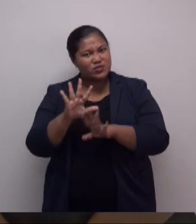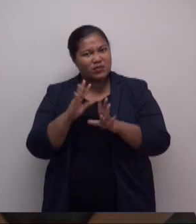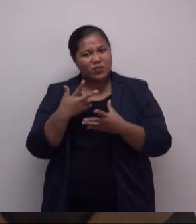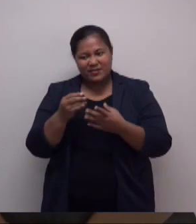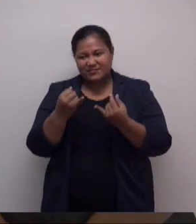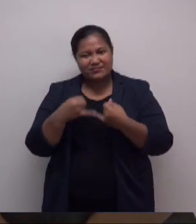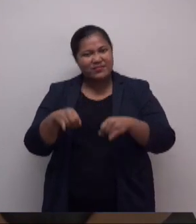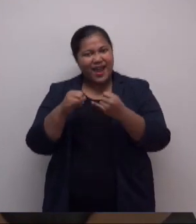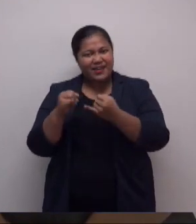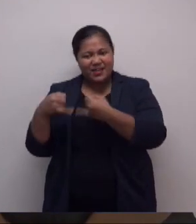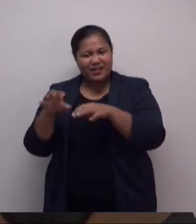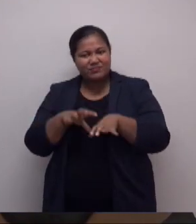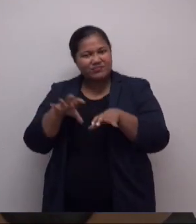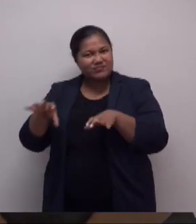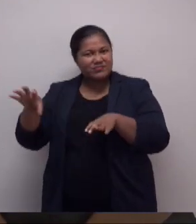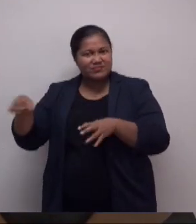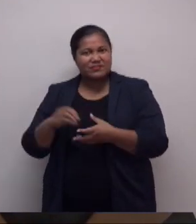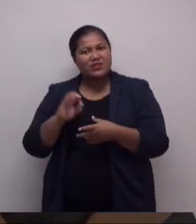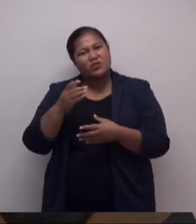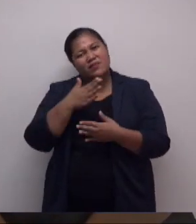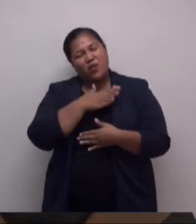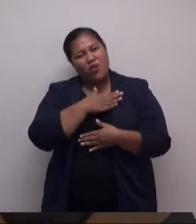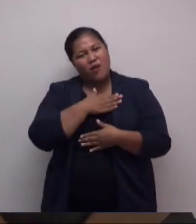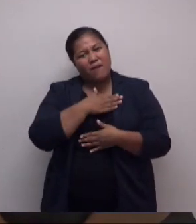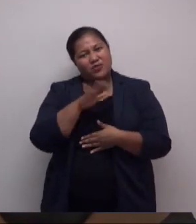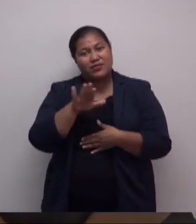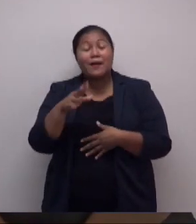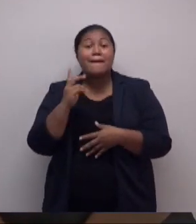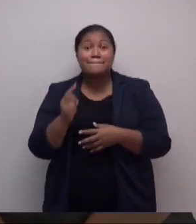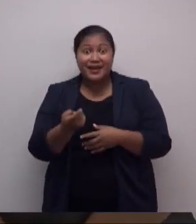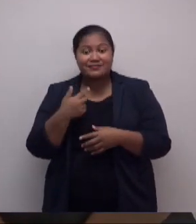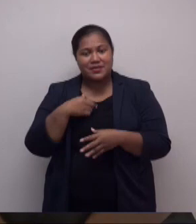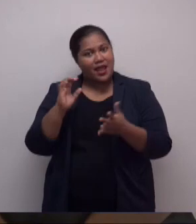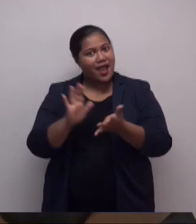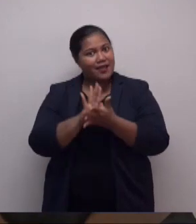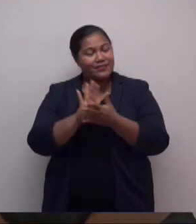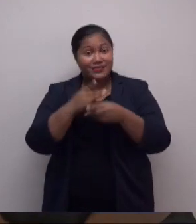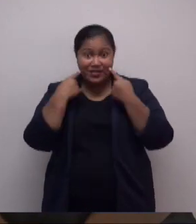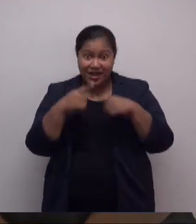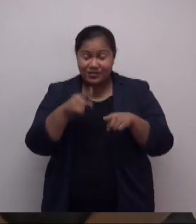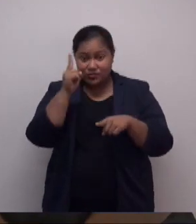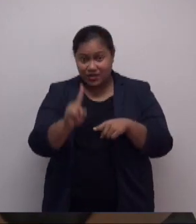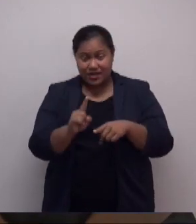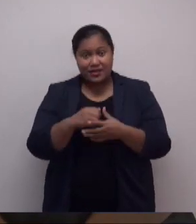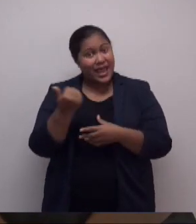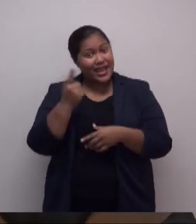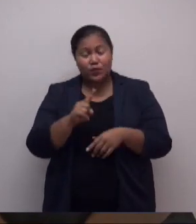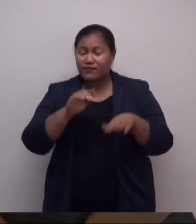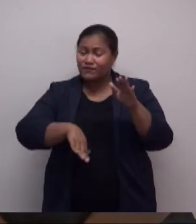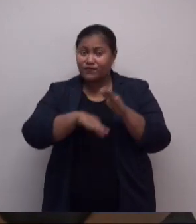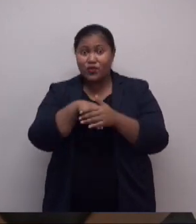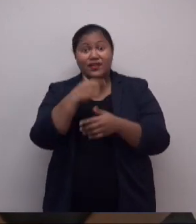to island, and my heart goes out to them. But I'm happy to announce today that anyone who is fully